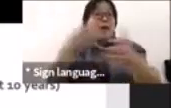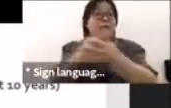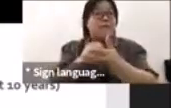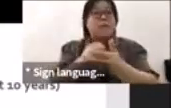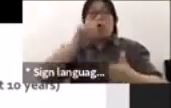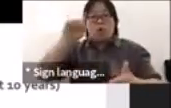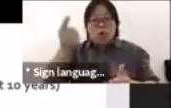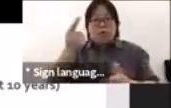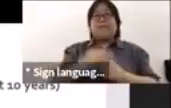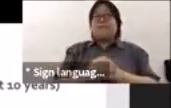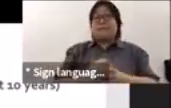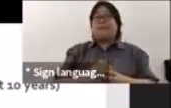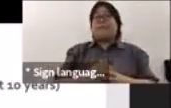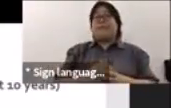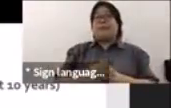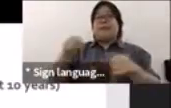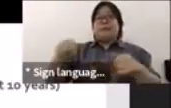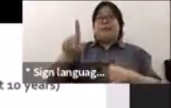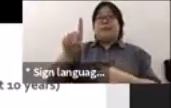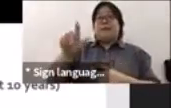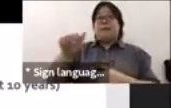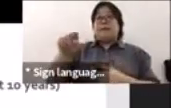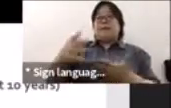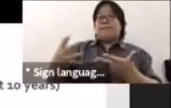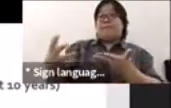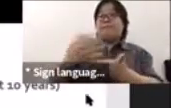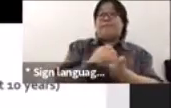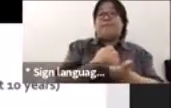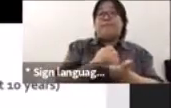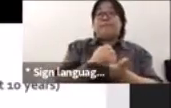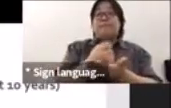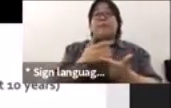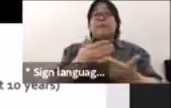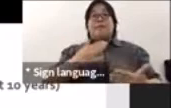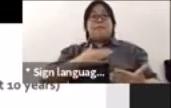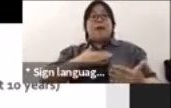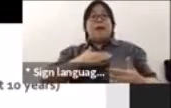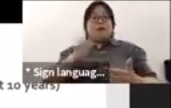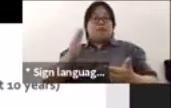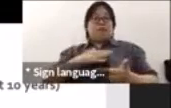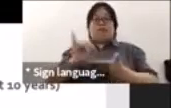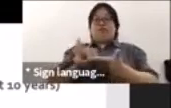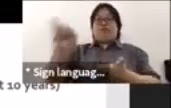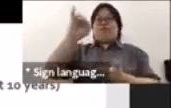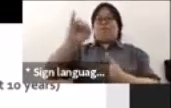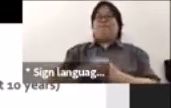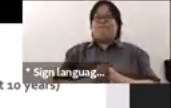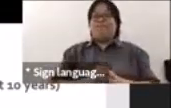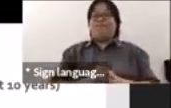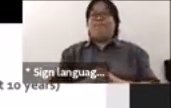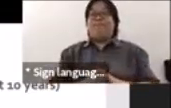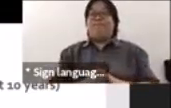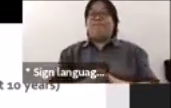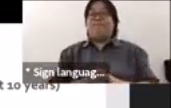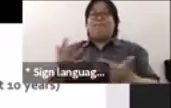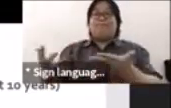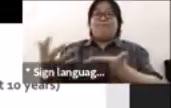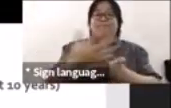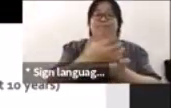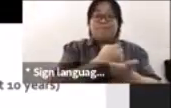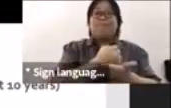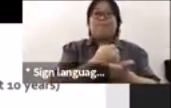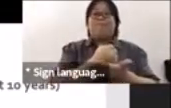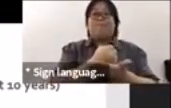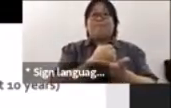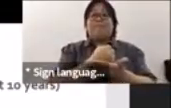data collection, I have taken ethical clearance from my own institute. as well as the center from where I have